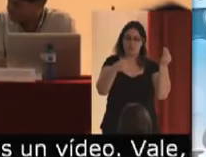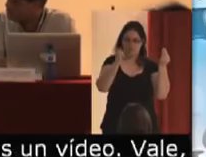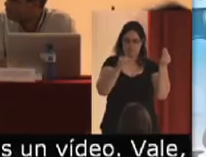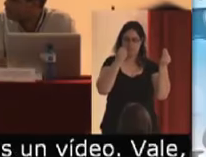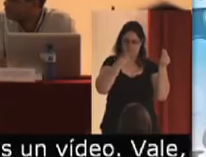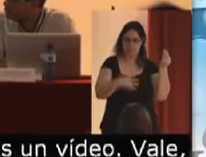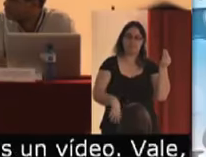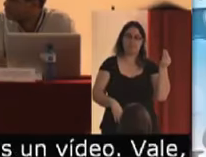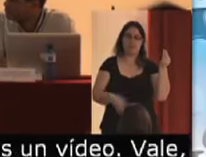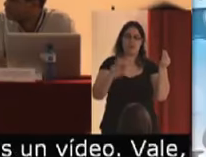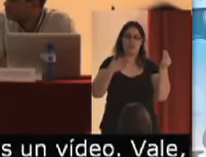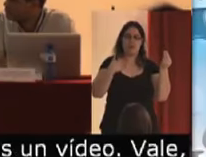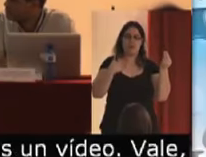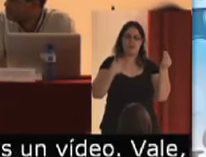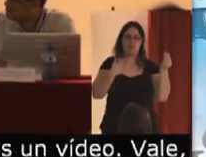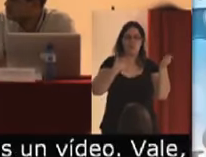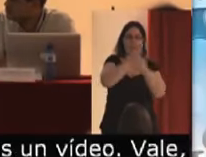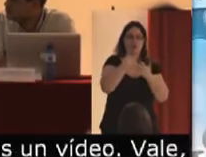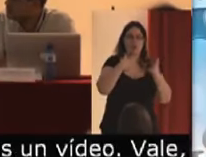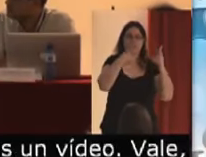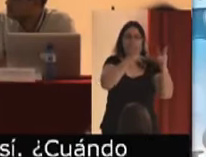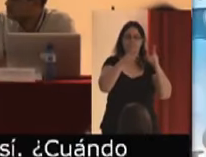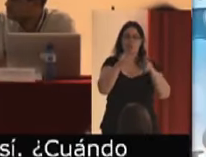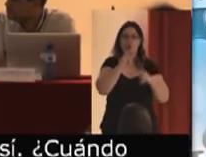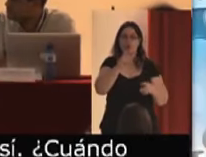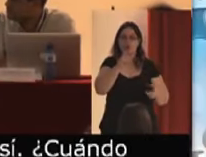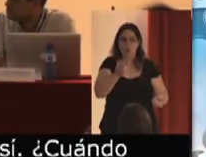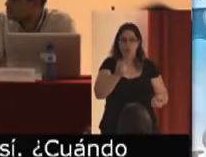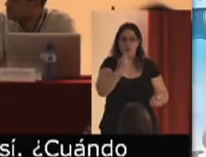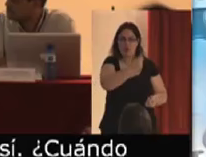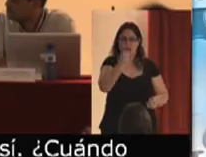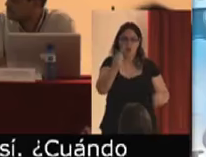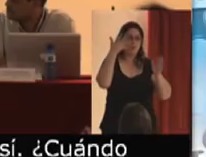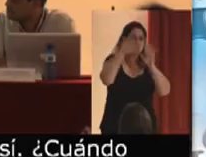okay. Does it have subtitles? Yes, but where do I stop it?